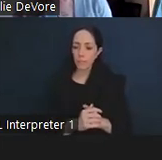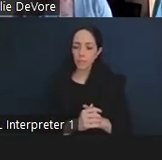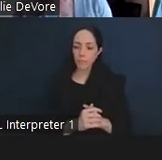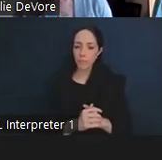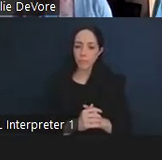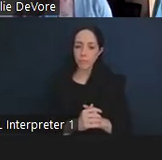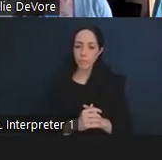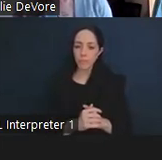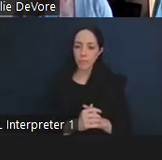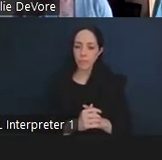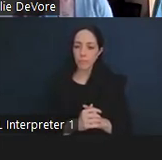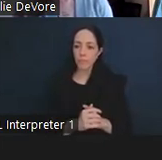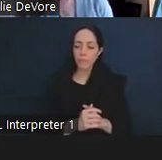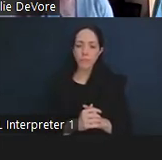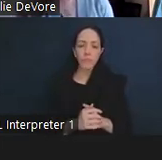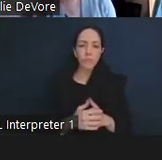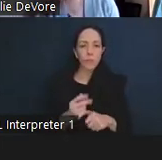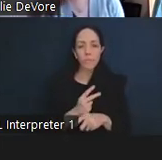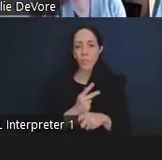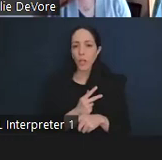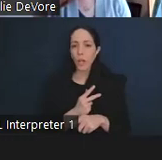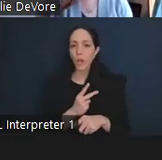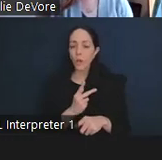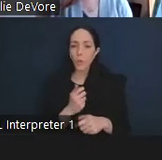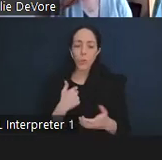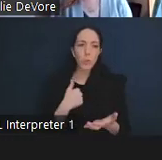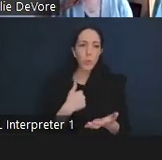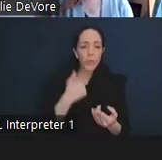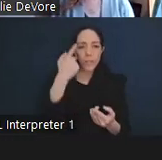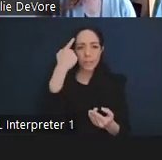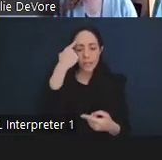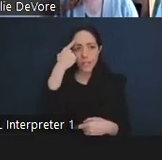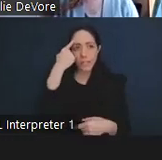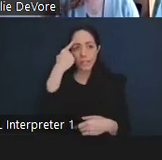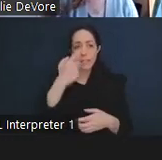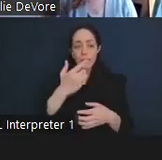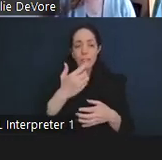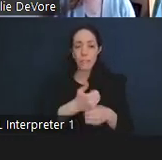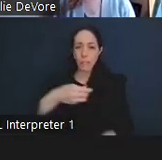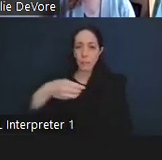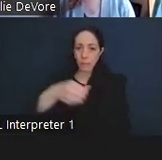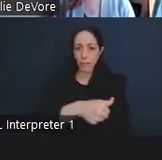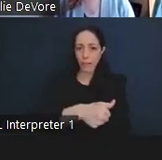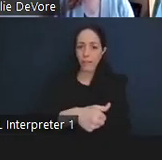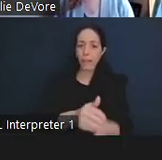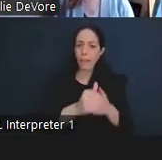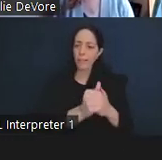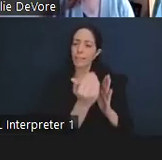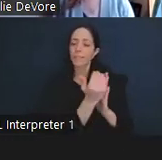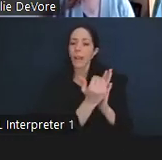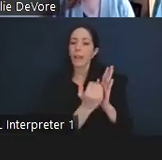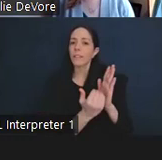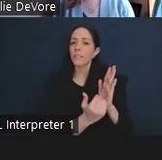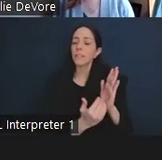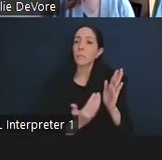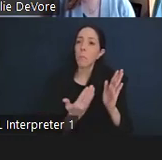about, getting this compensation. This is, and even this guide, the guidance that's provided, maybe this is